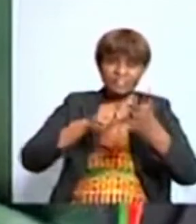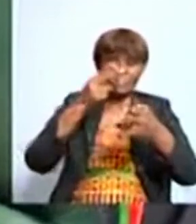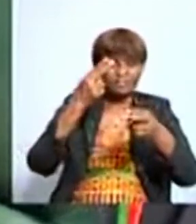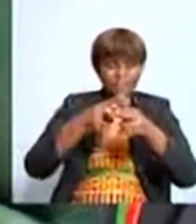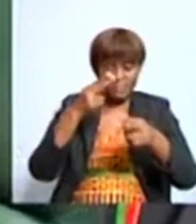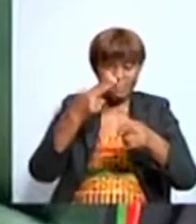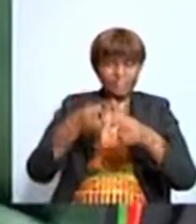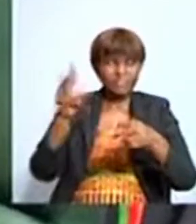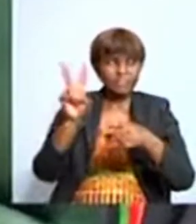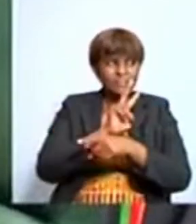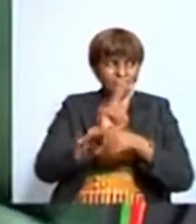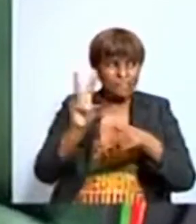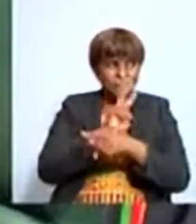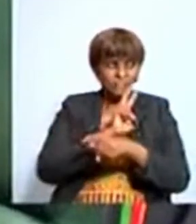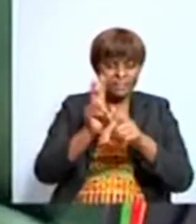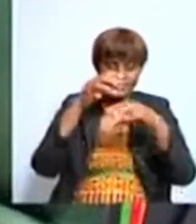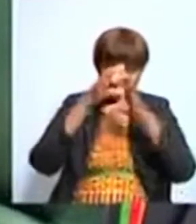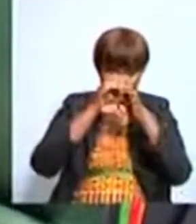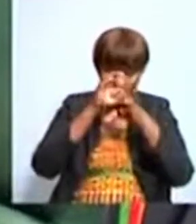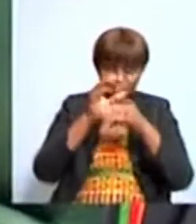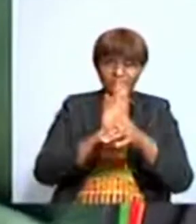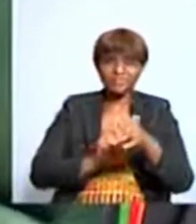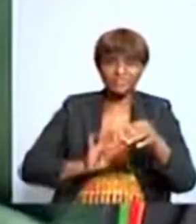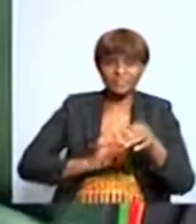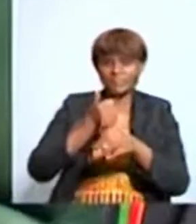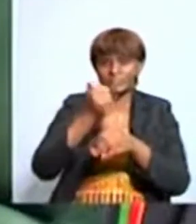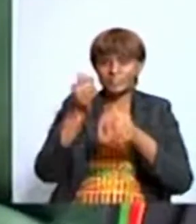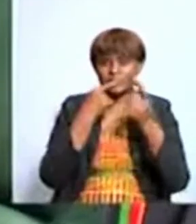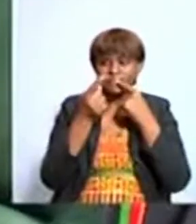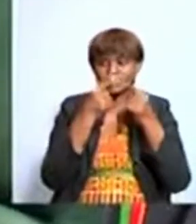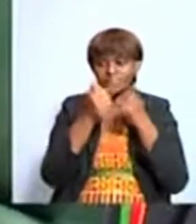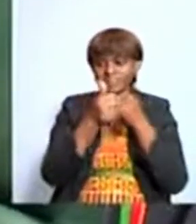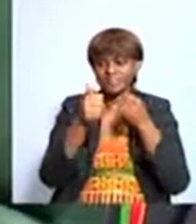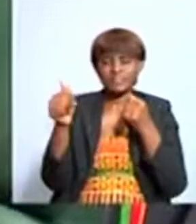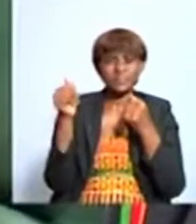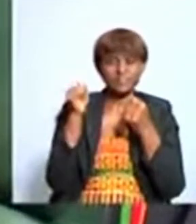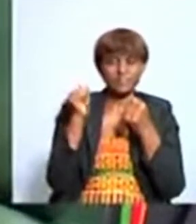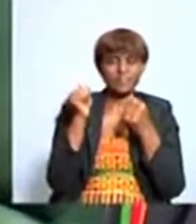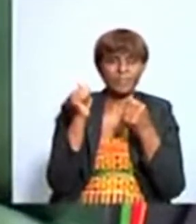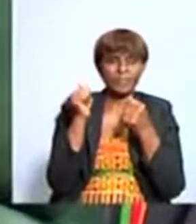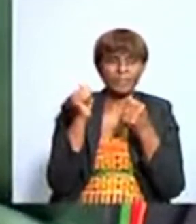Valuation Surveyors Board. Any debate? Any objection?